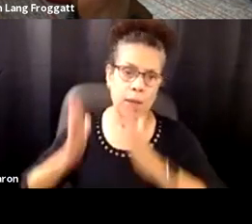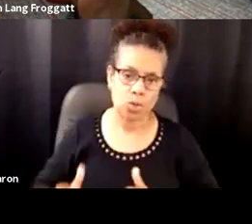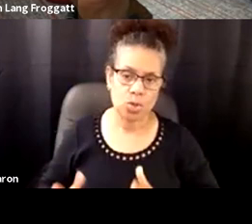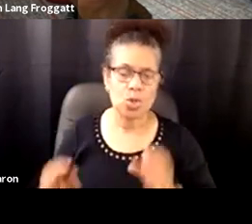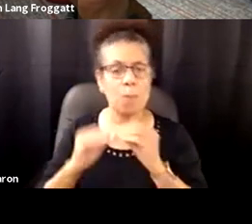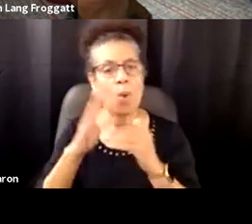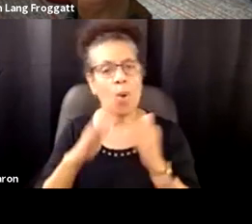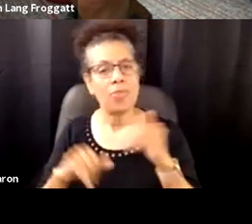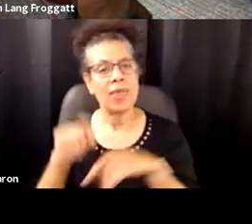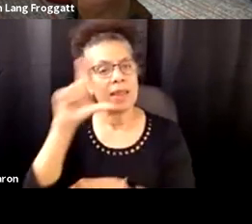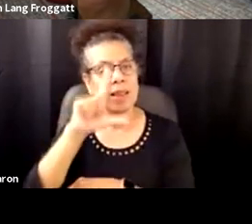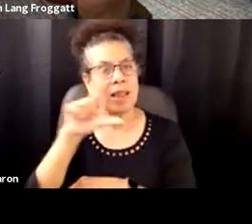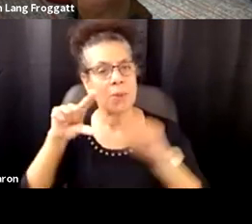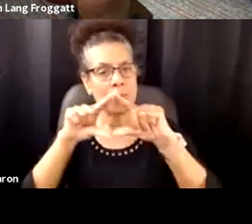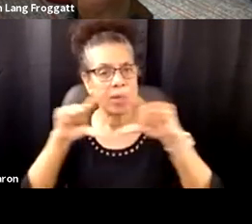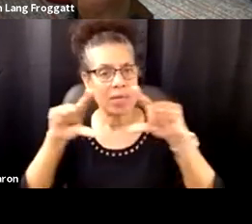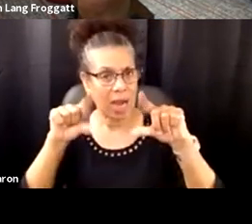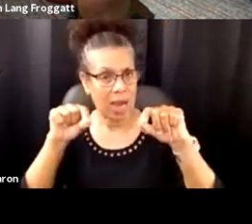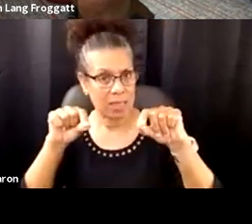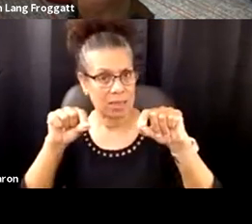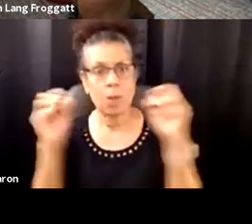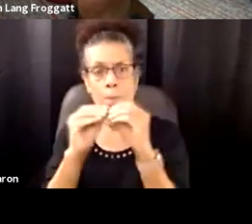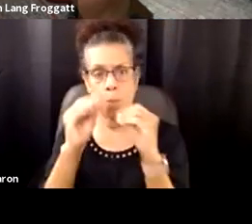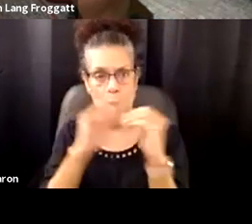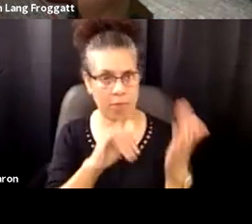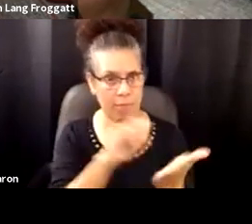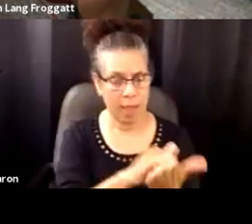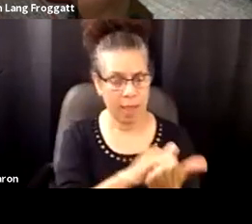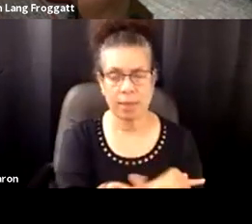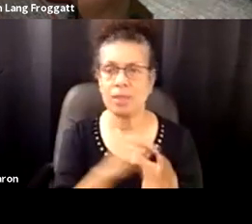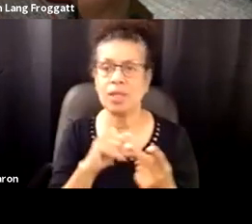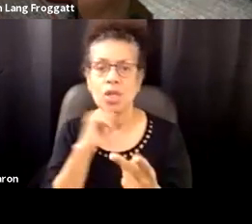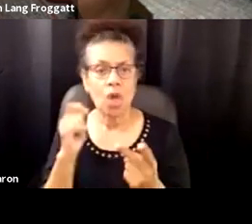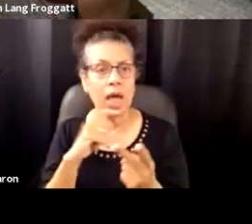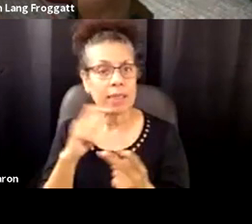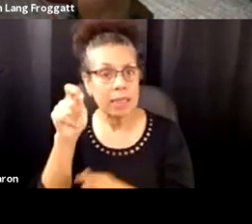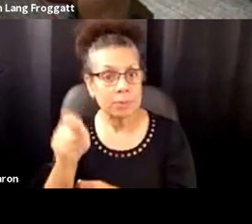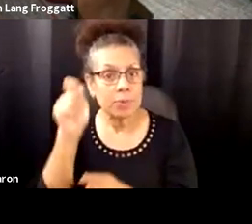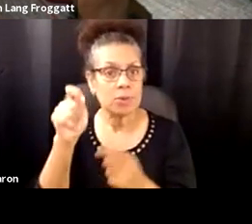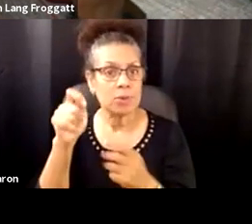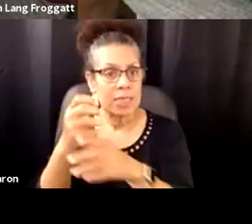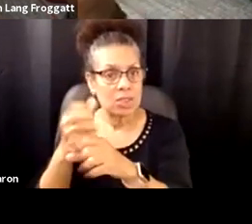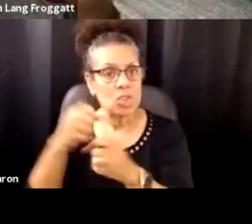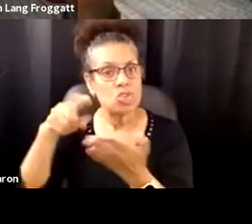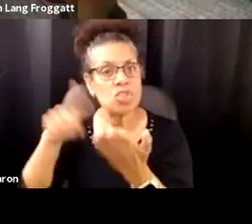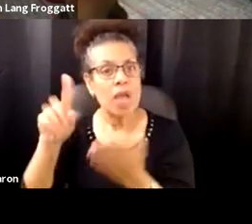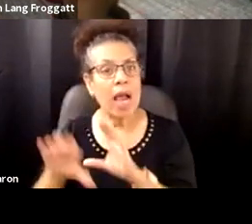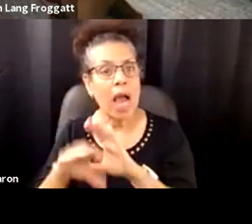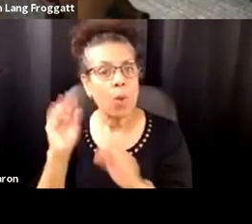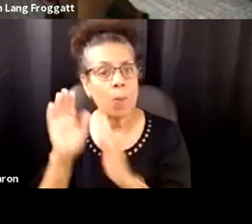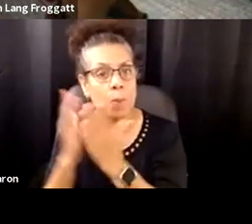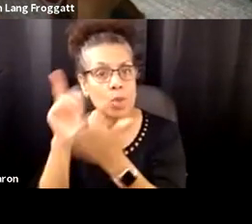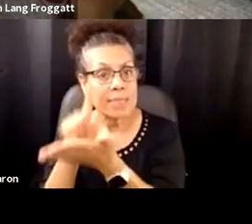cards which is critical that everyone have them and beyond checking out books every week or every other week but